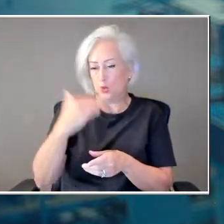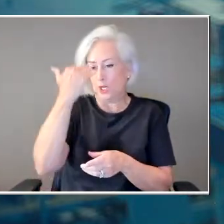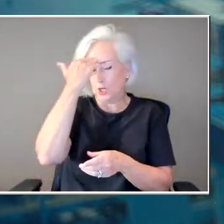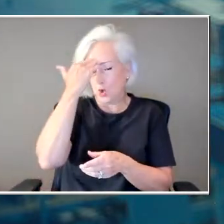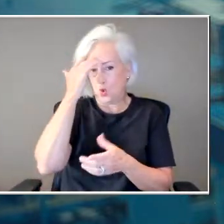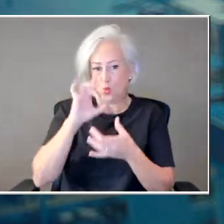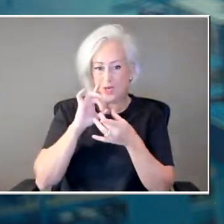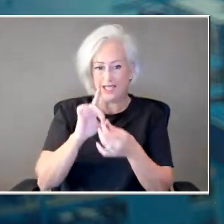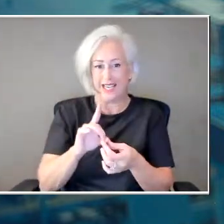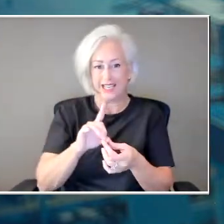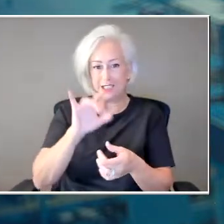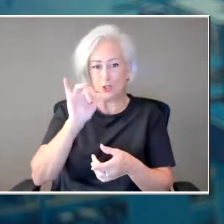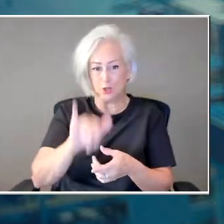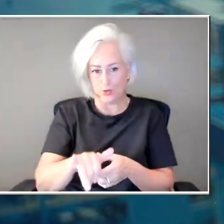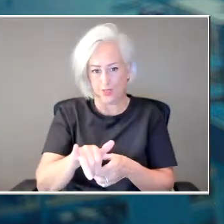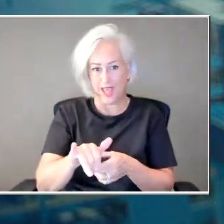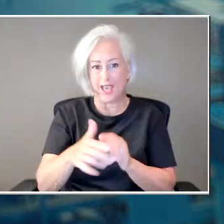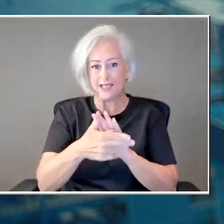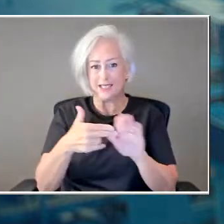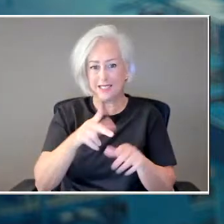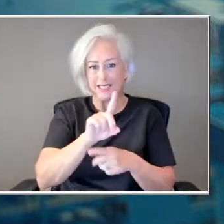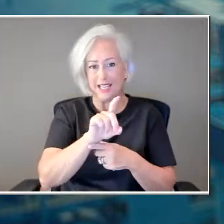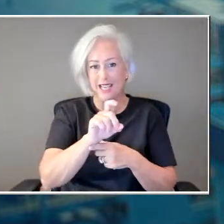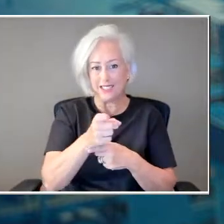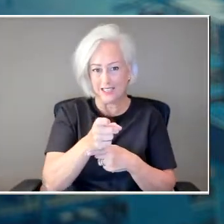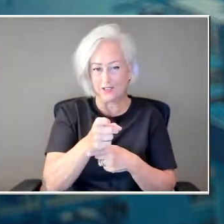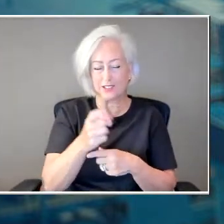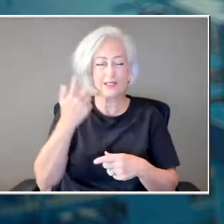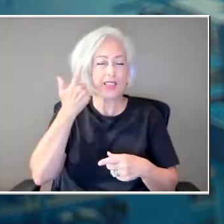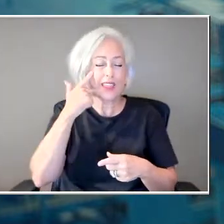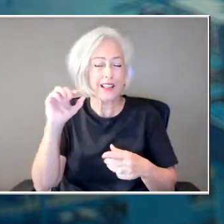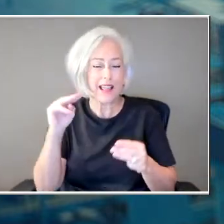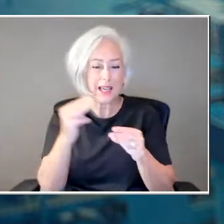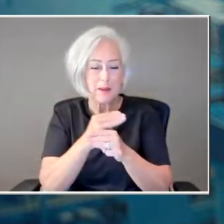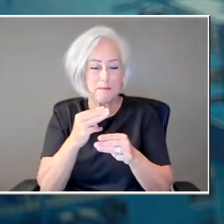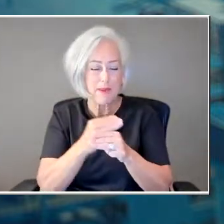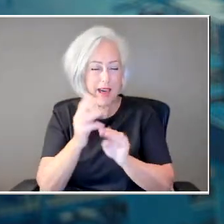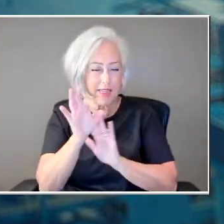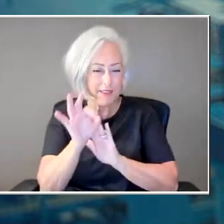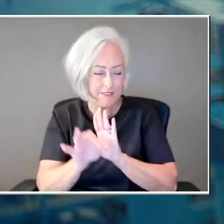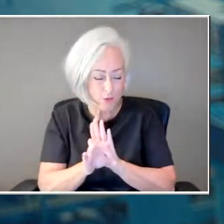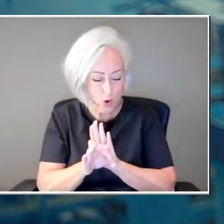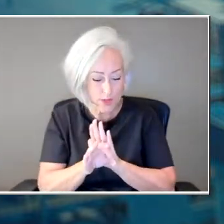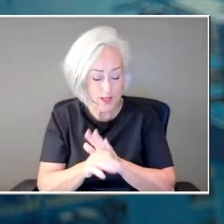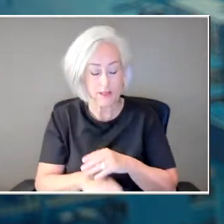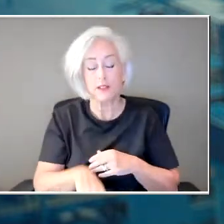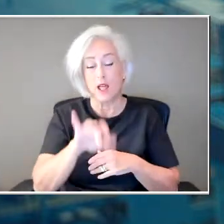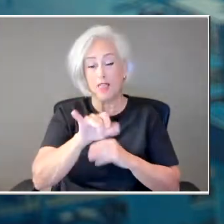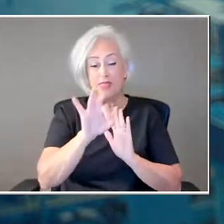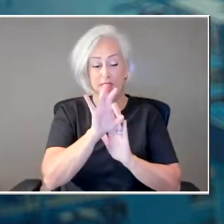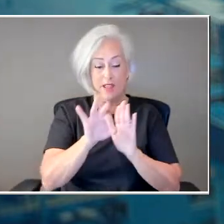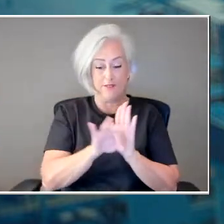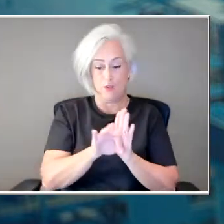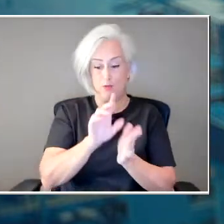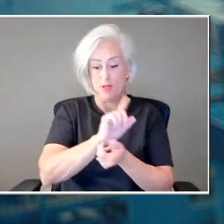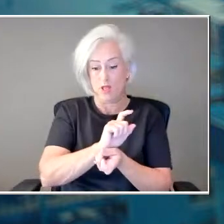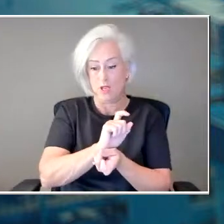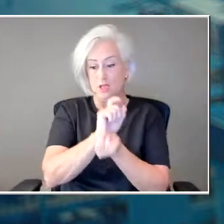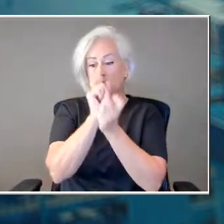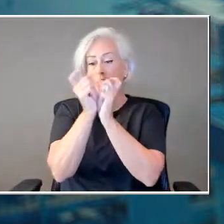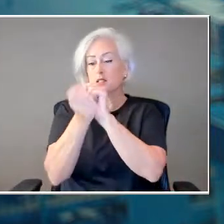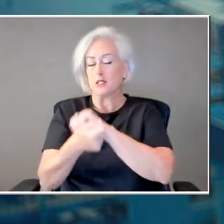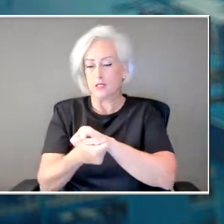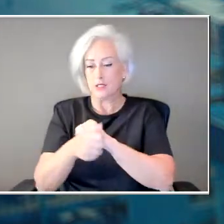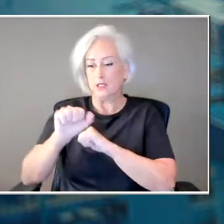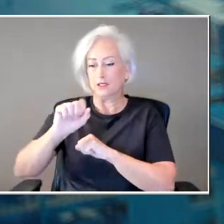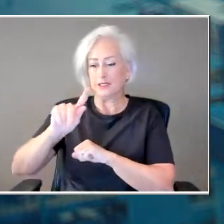of diagnosis. It's kind of like a mathematical formula. And then the formula translates into the stage number based on how well